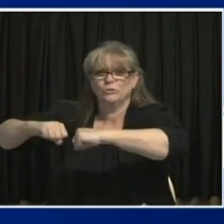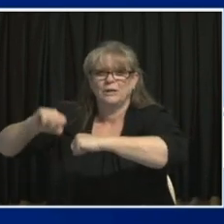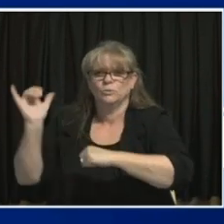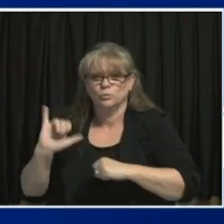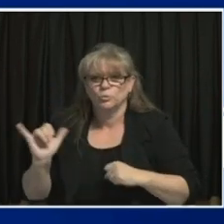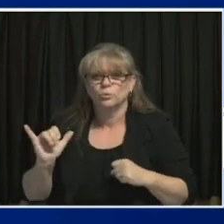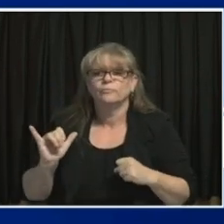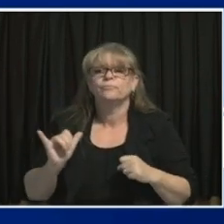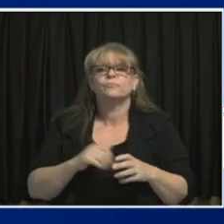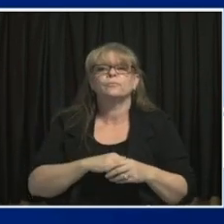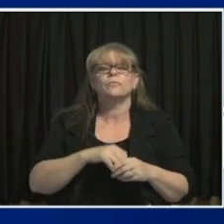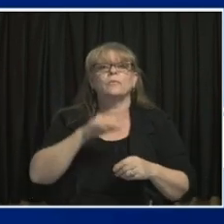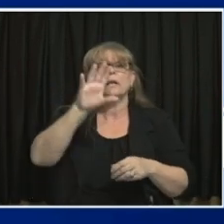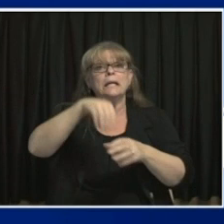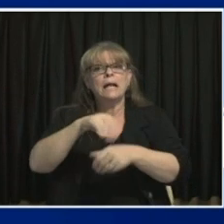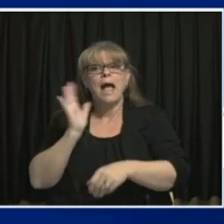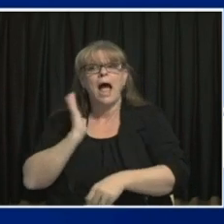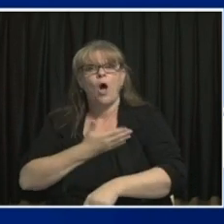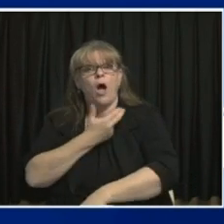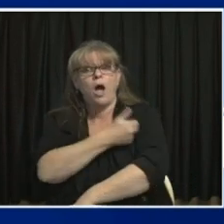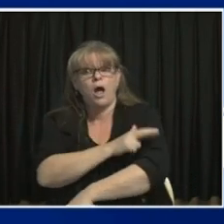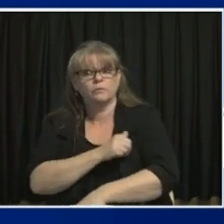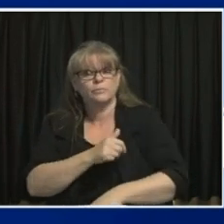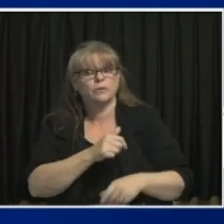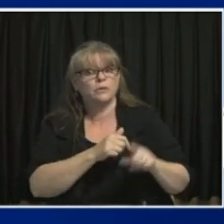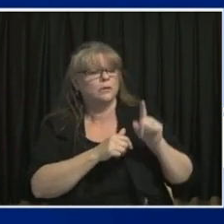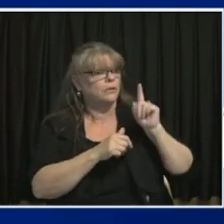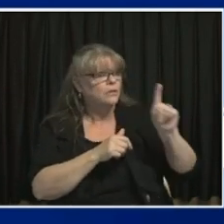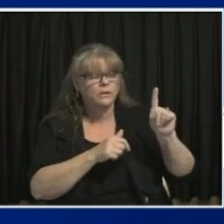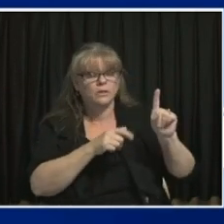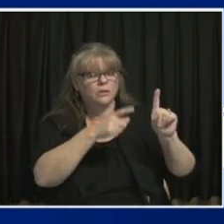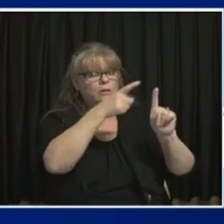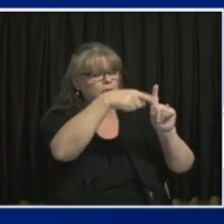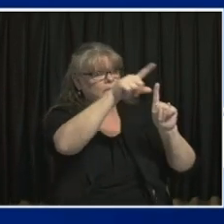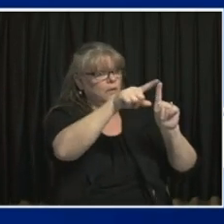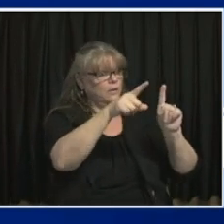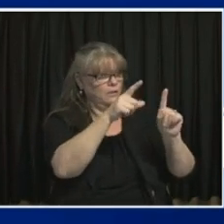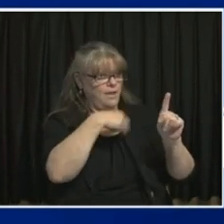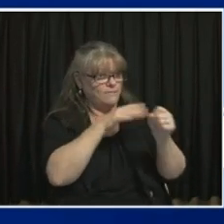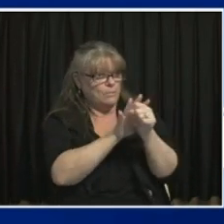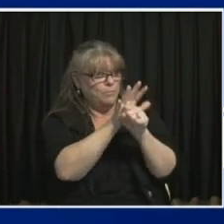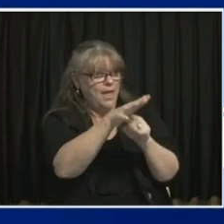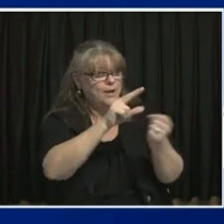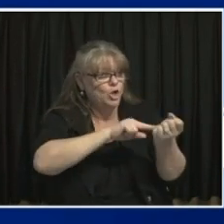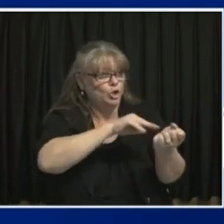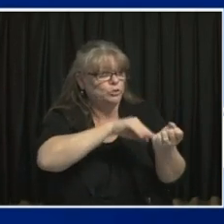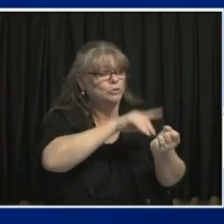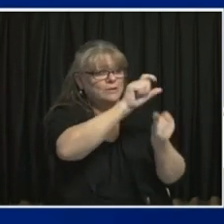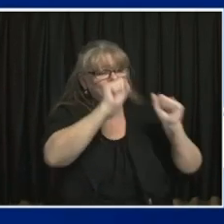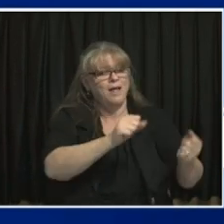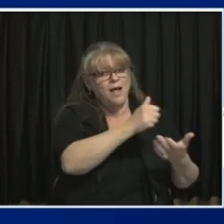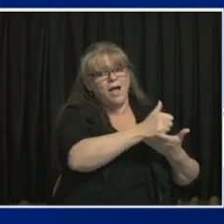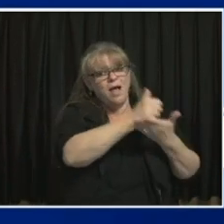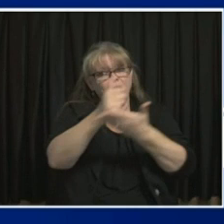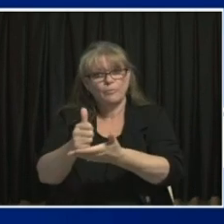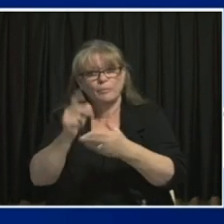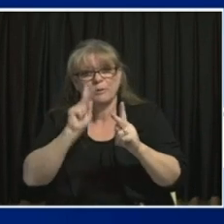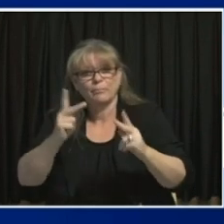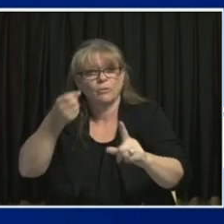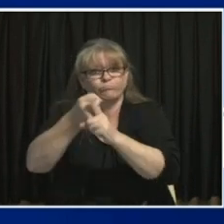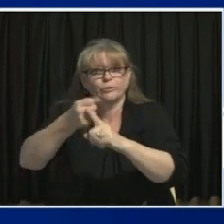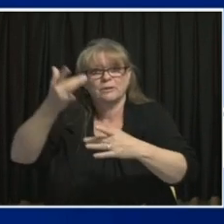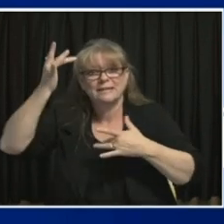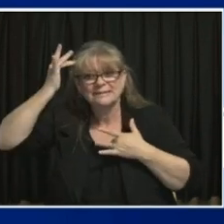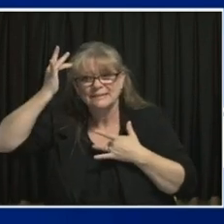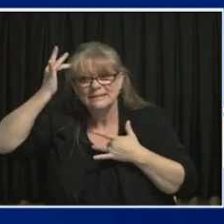to help those who are sick, both COVID-related and non-COVID related, right? Because if our hospital